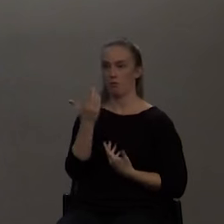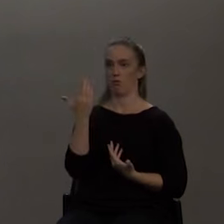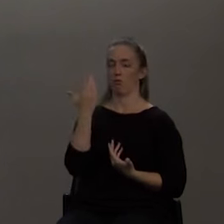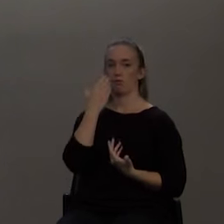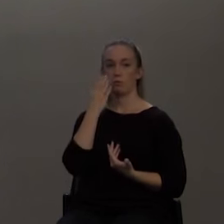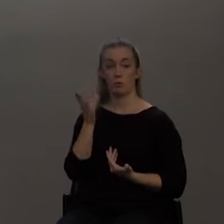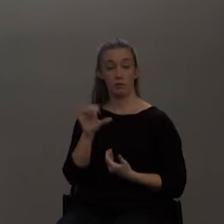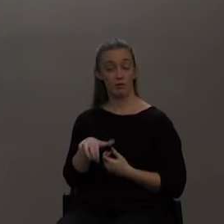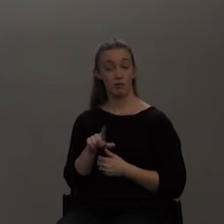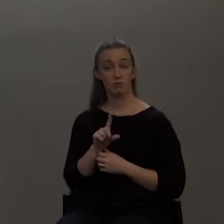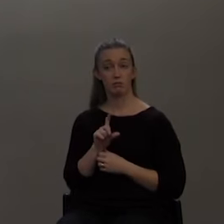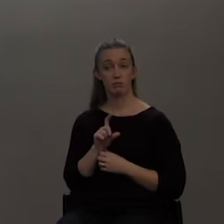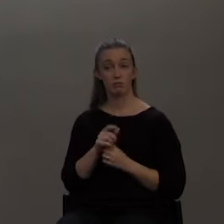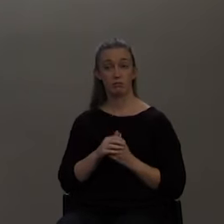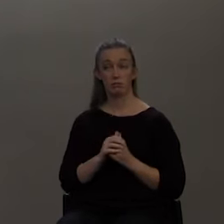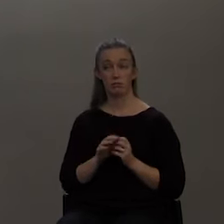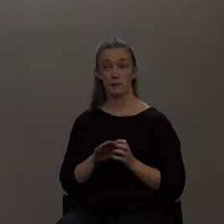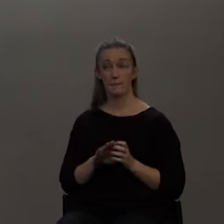in the past?